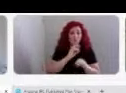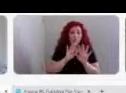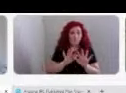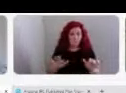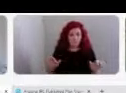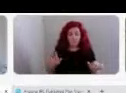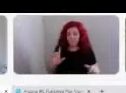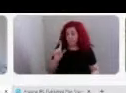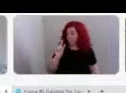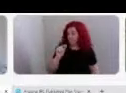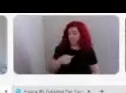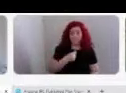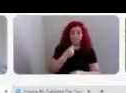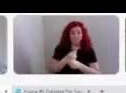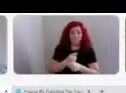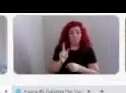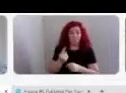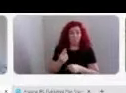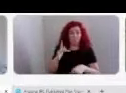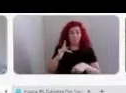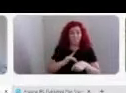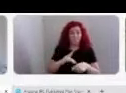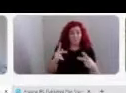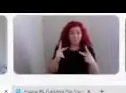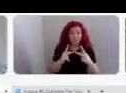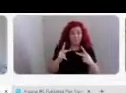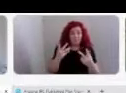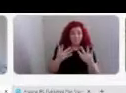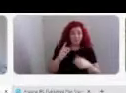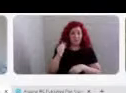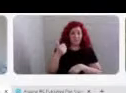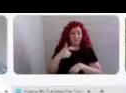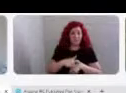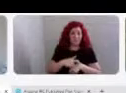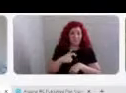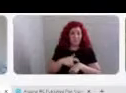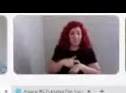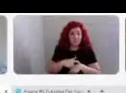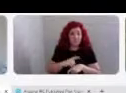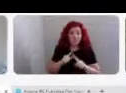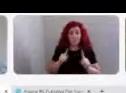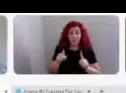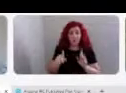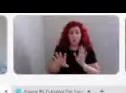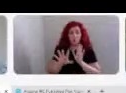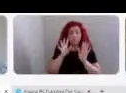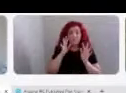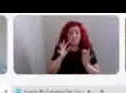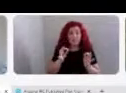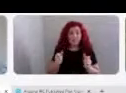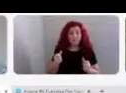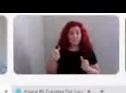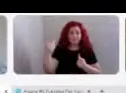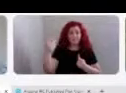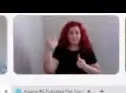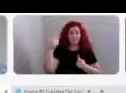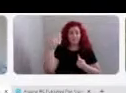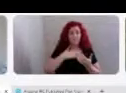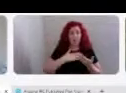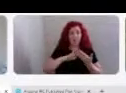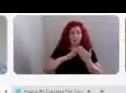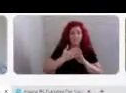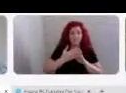years i have only been to prescott about 10 times and yet you chose to put my city in